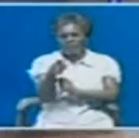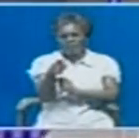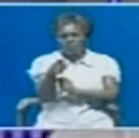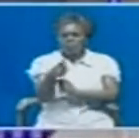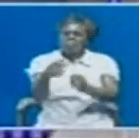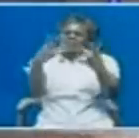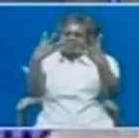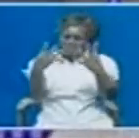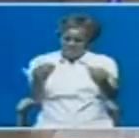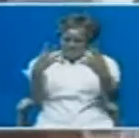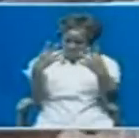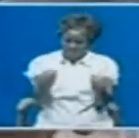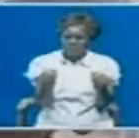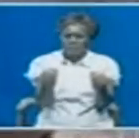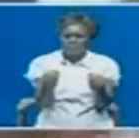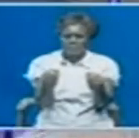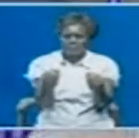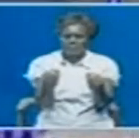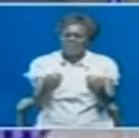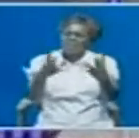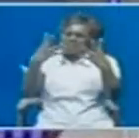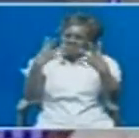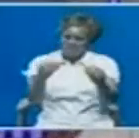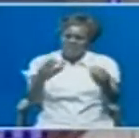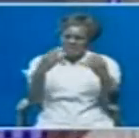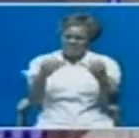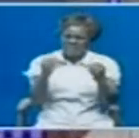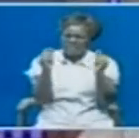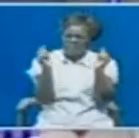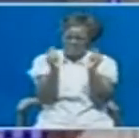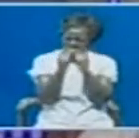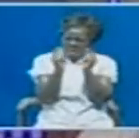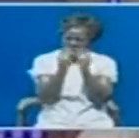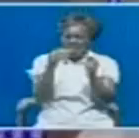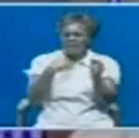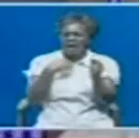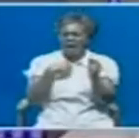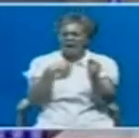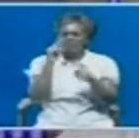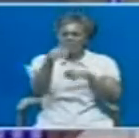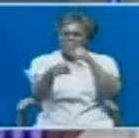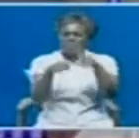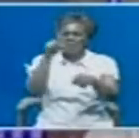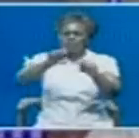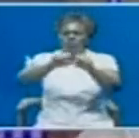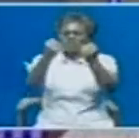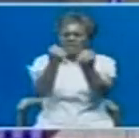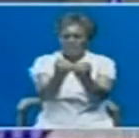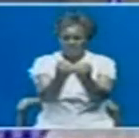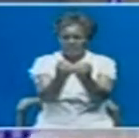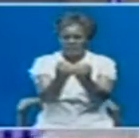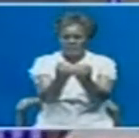It's so easy, and it's very, very easy to be bitter, you know, to blame everything on society and all that.